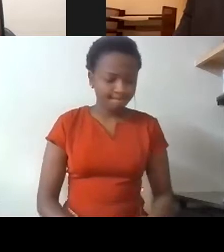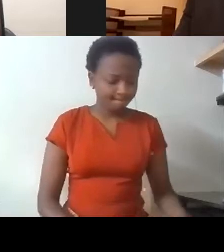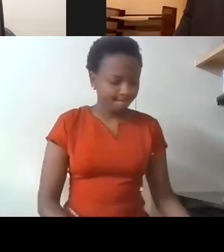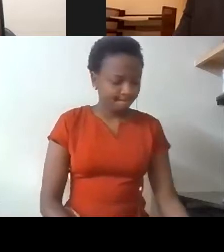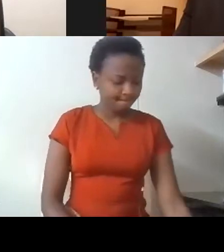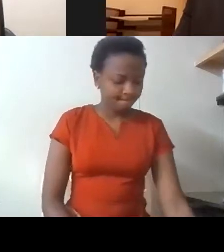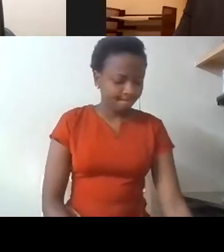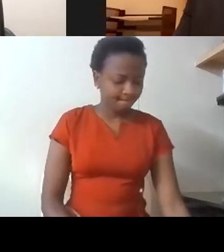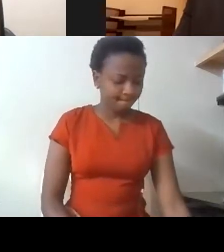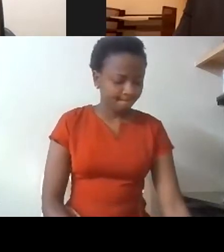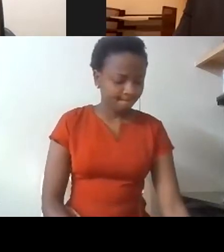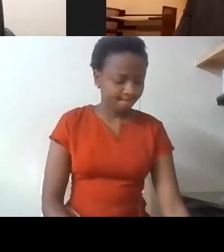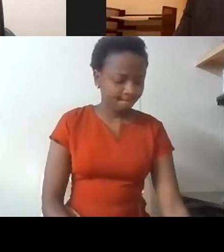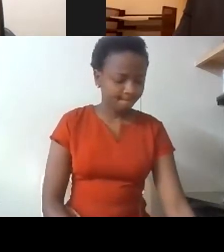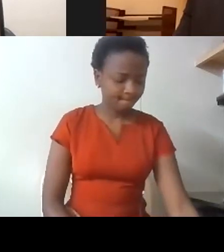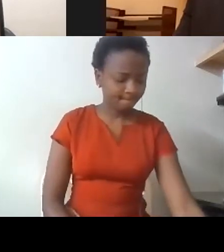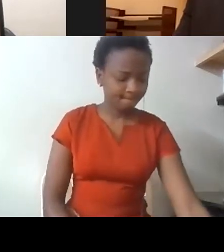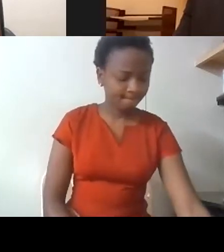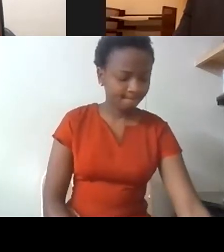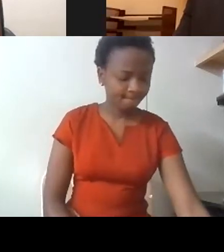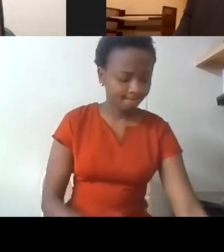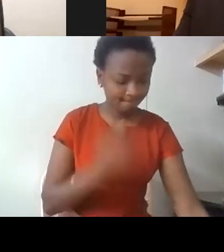So please go to the English channel and